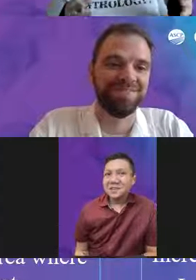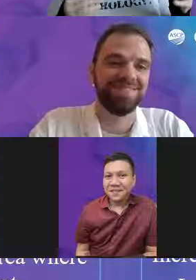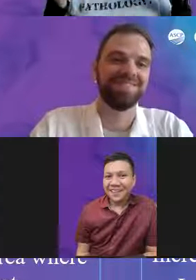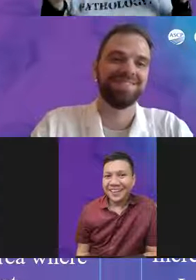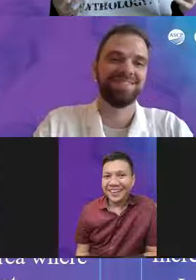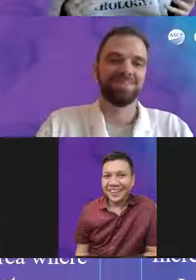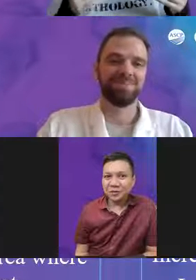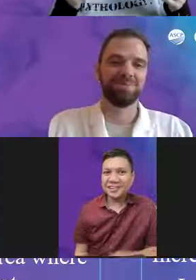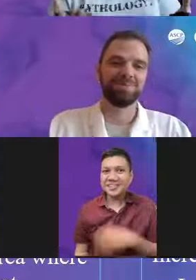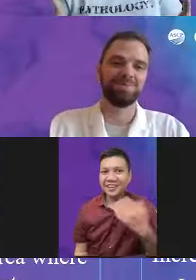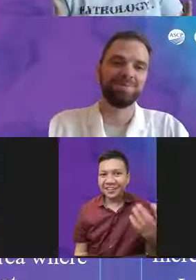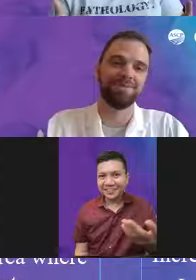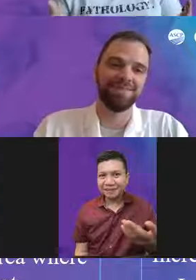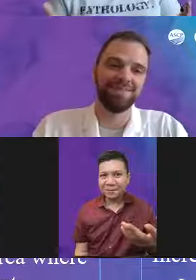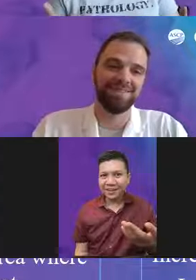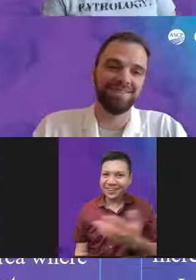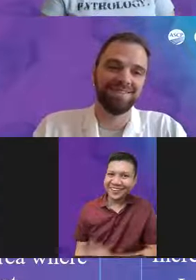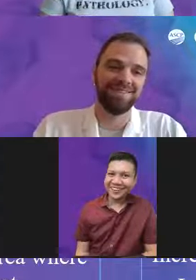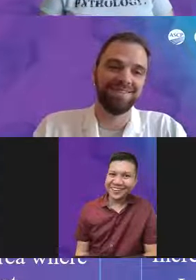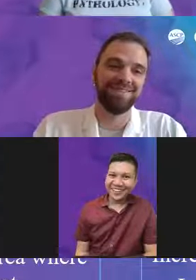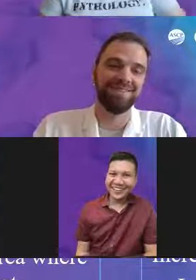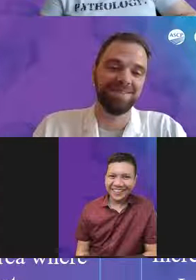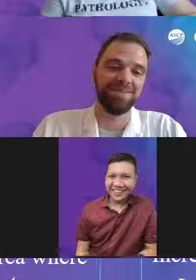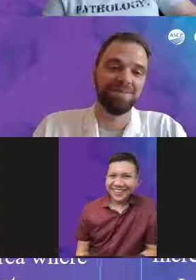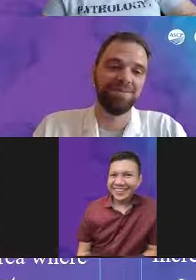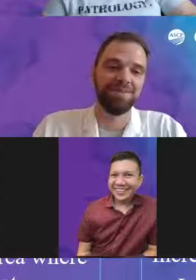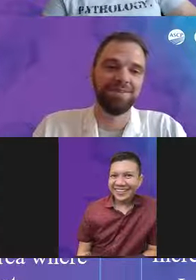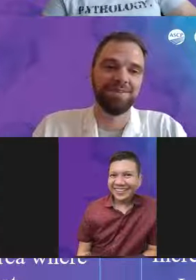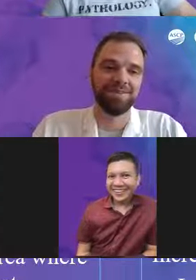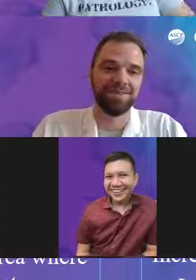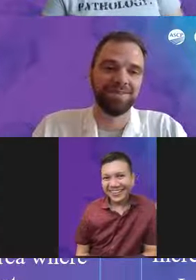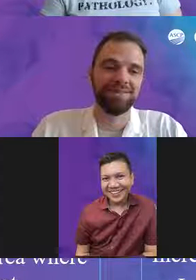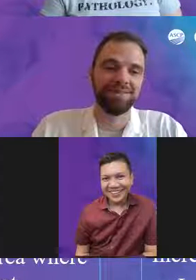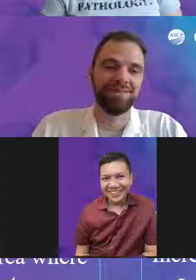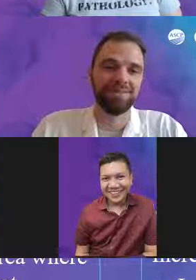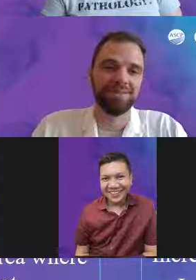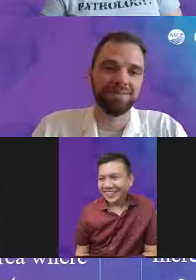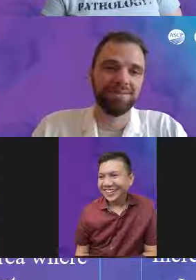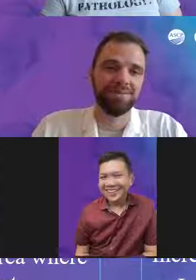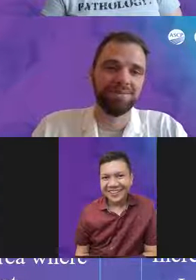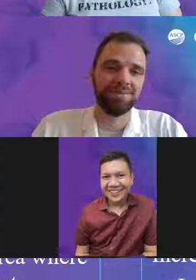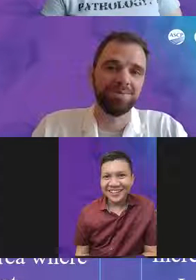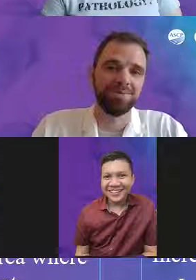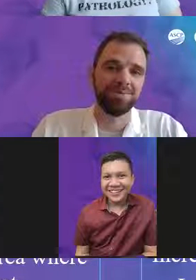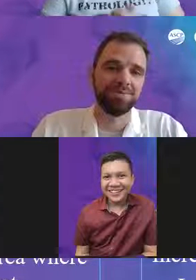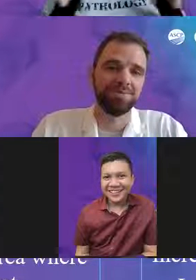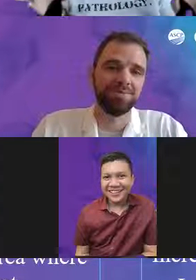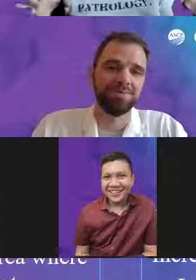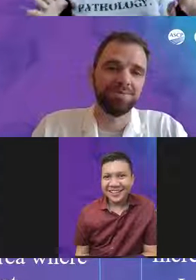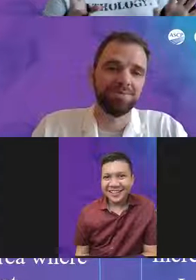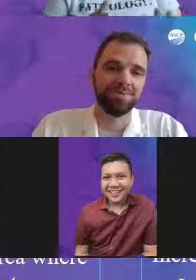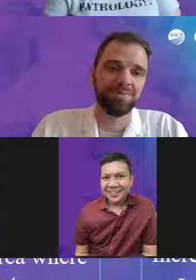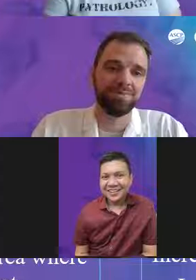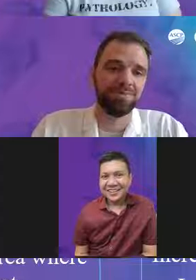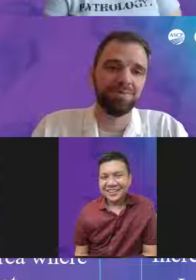You know, there are translators, if you mean. Right? Translator, exactly. So, yeah,